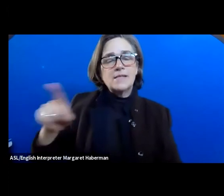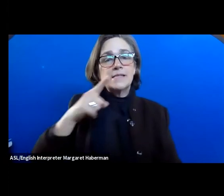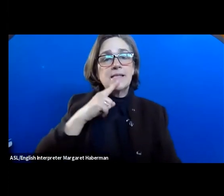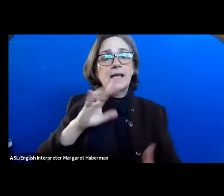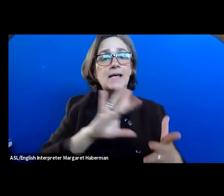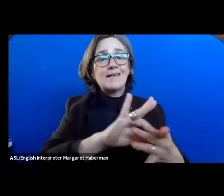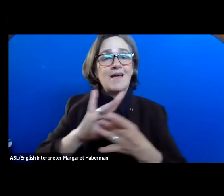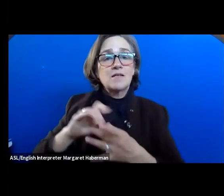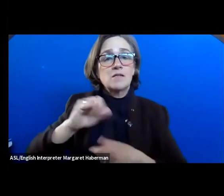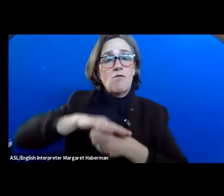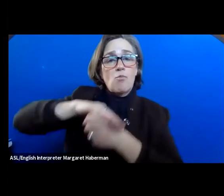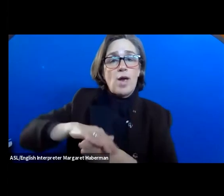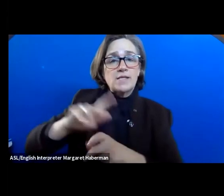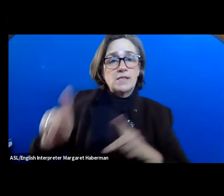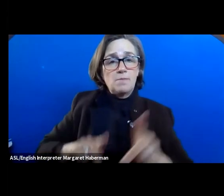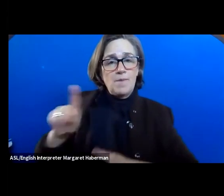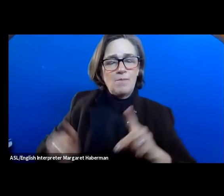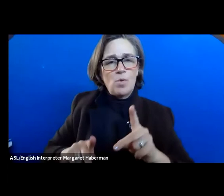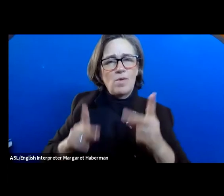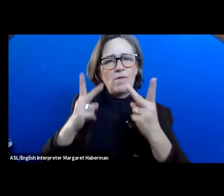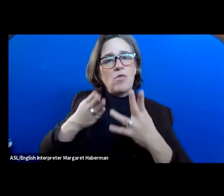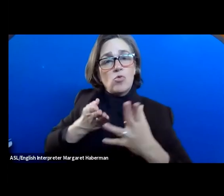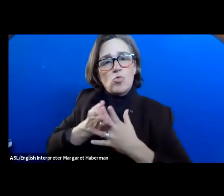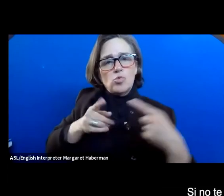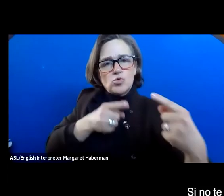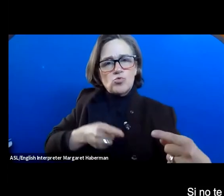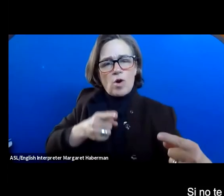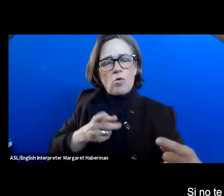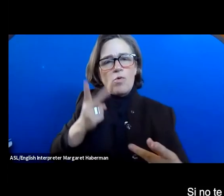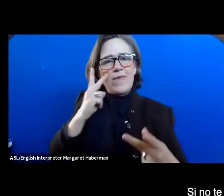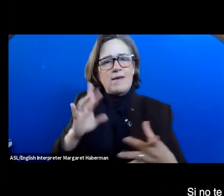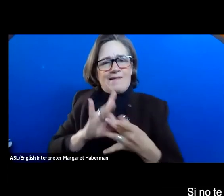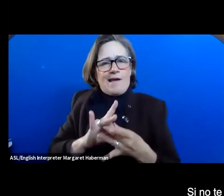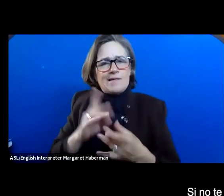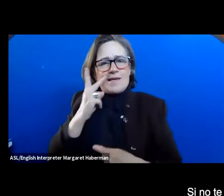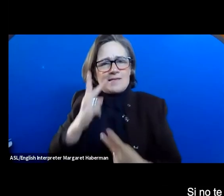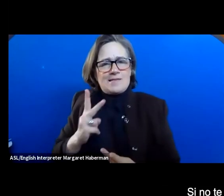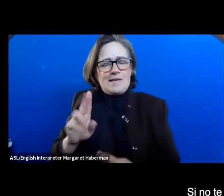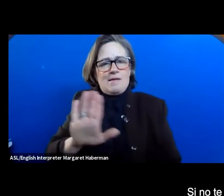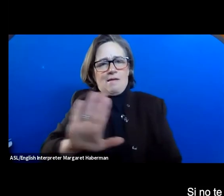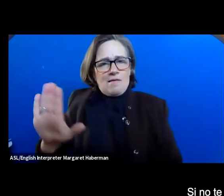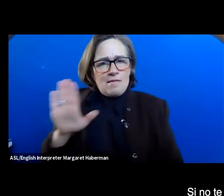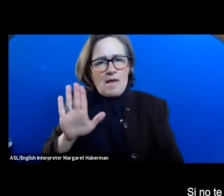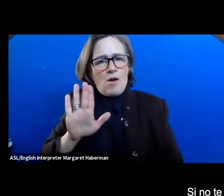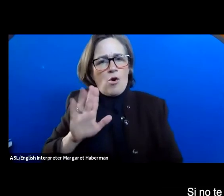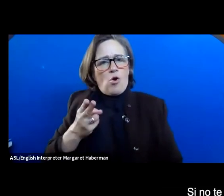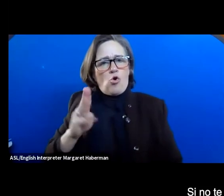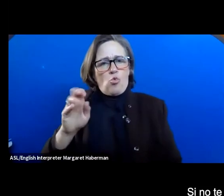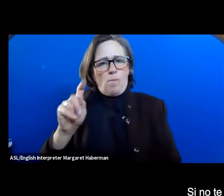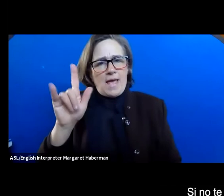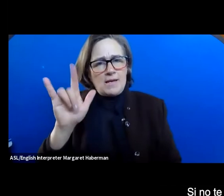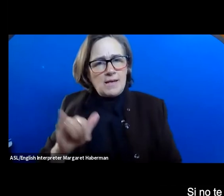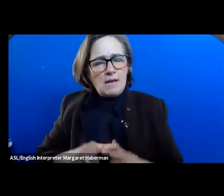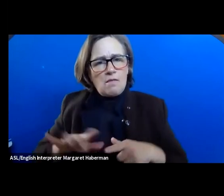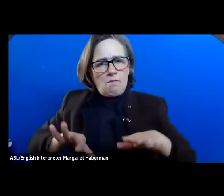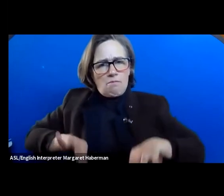strengths, and their humanity through struggle. If you don't resist, you don't struggle, you don't discover